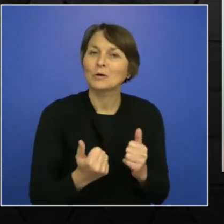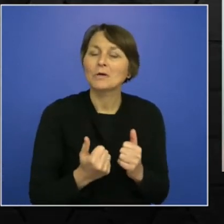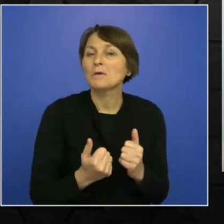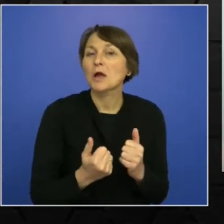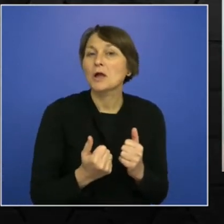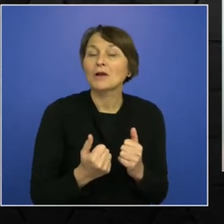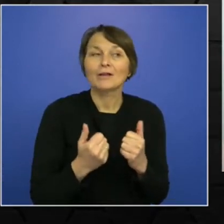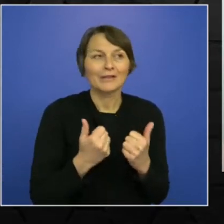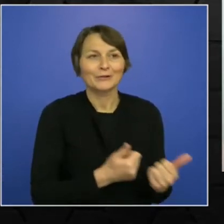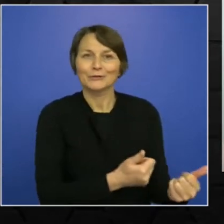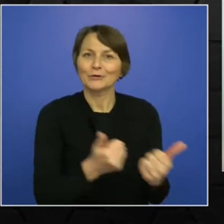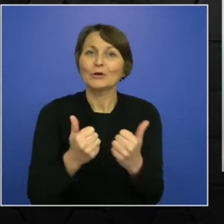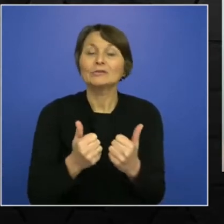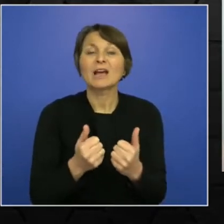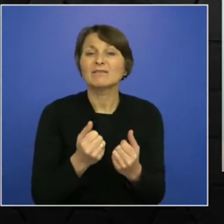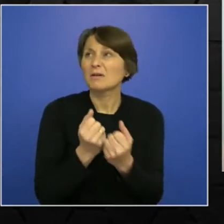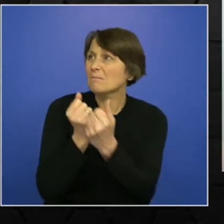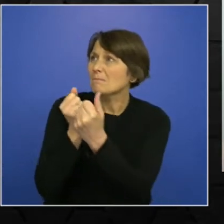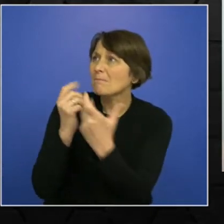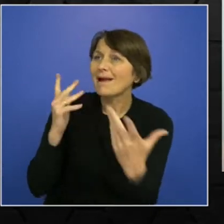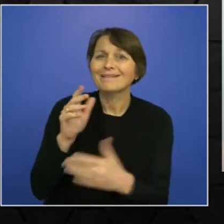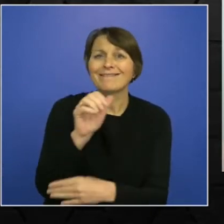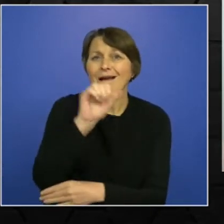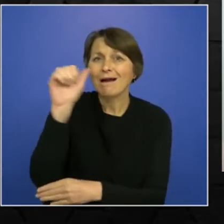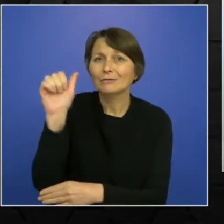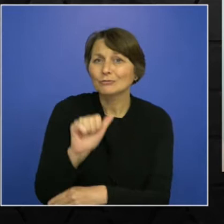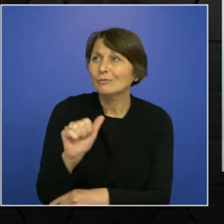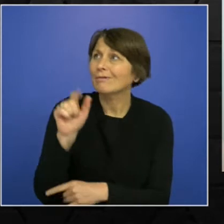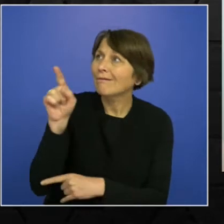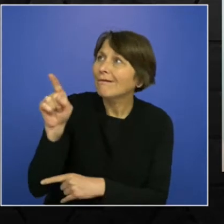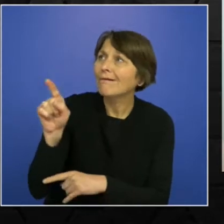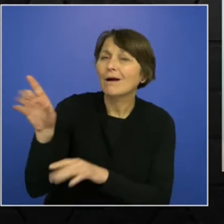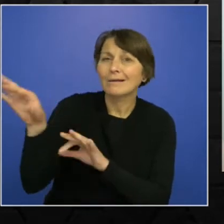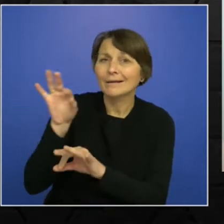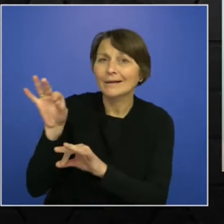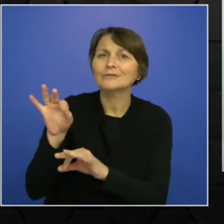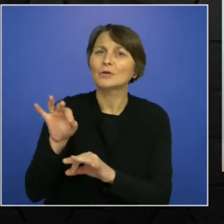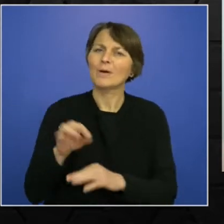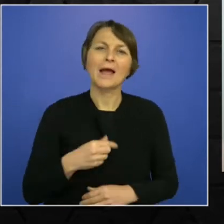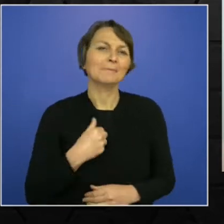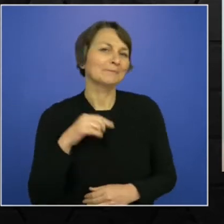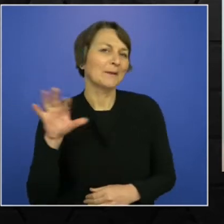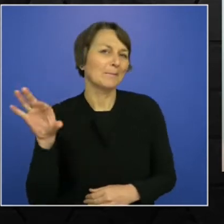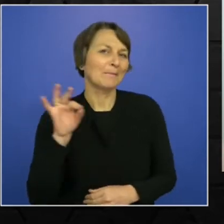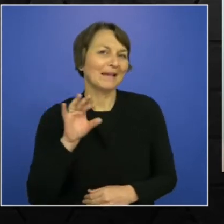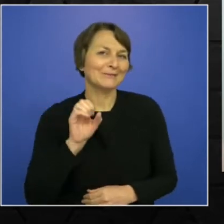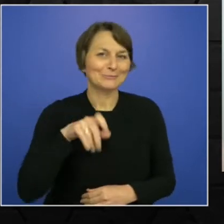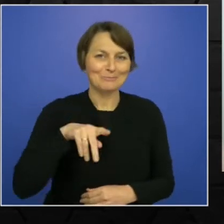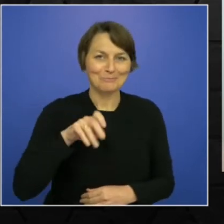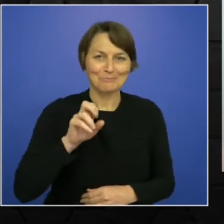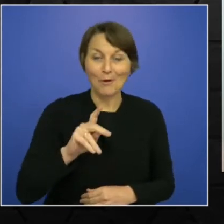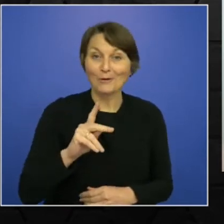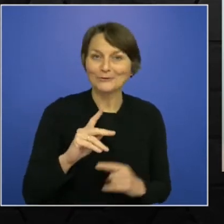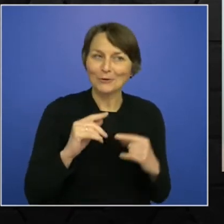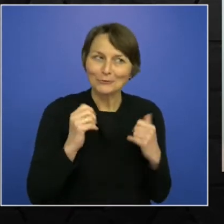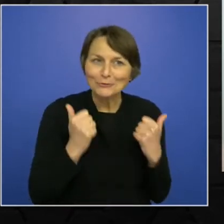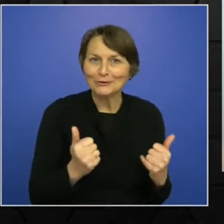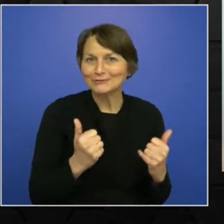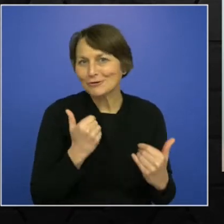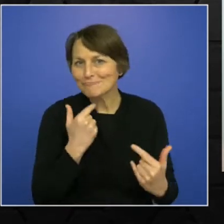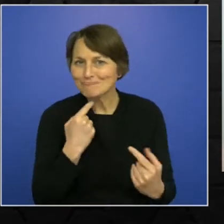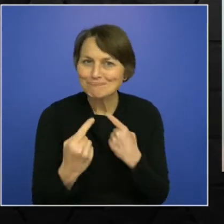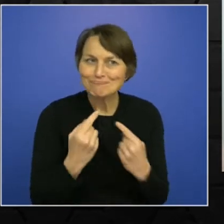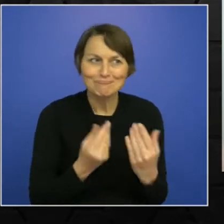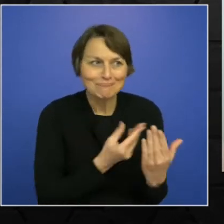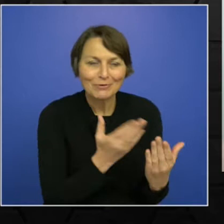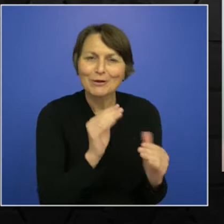other Azure Microsoft offerings. So I thought it would be a good thing to get started, get people's interest